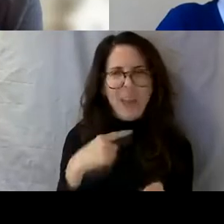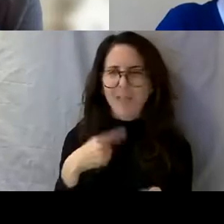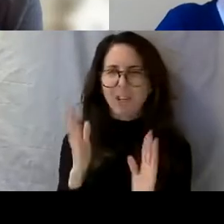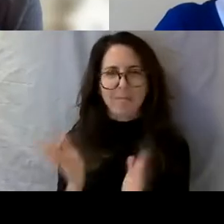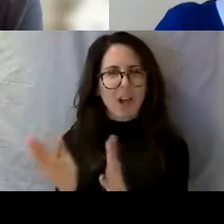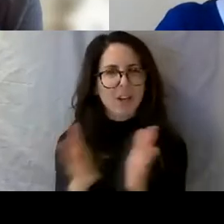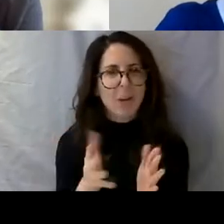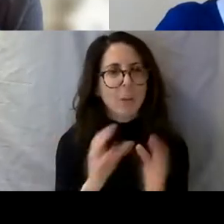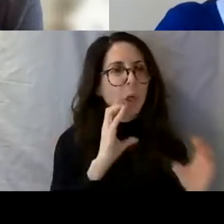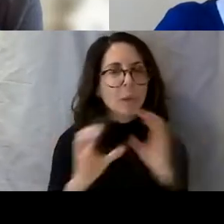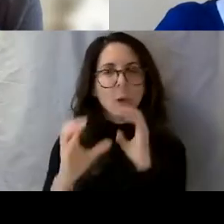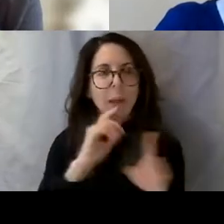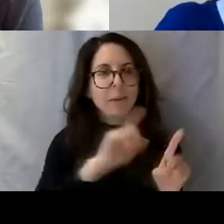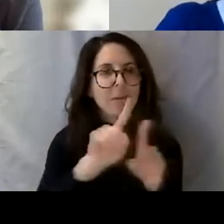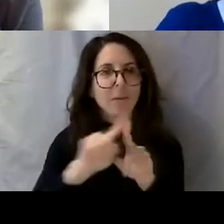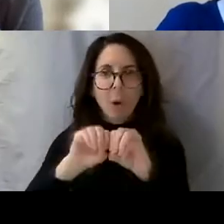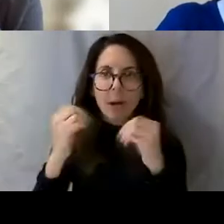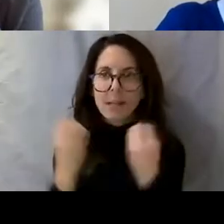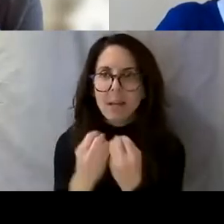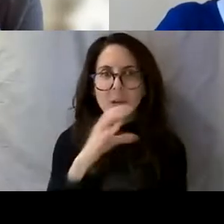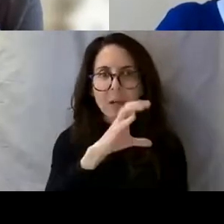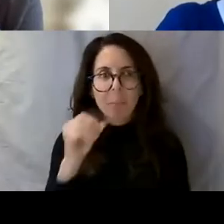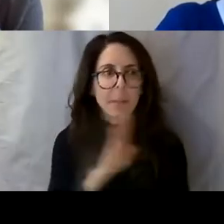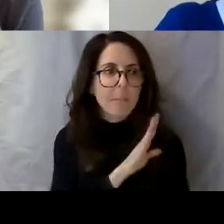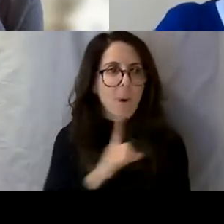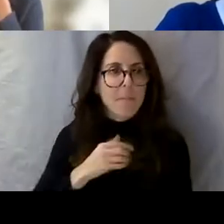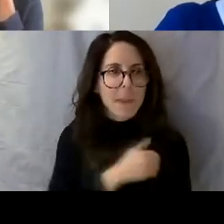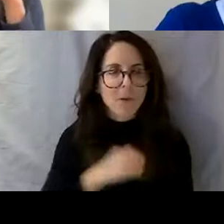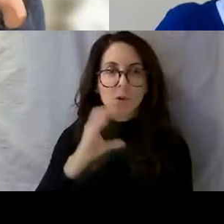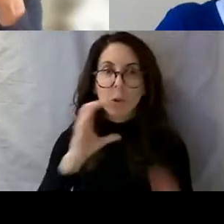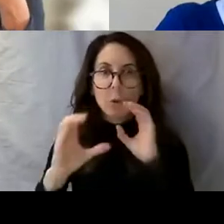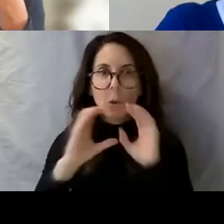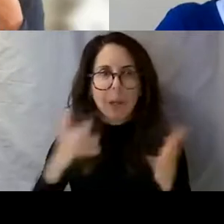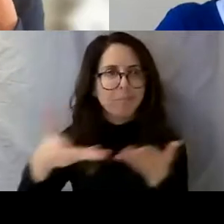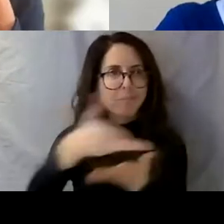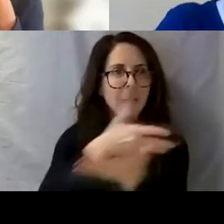as companies, as organizations, as board members, so that we come up with